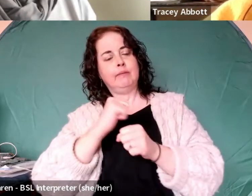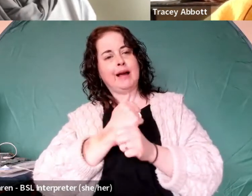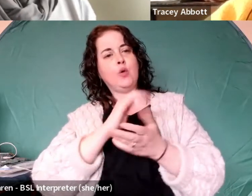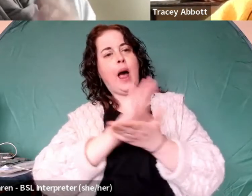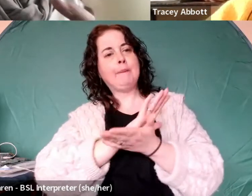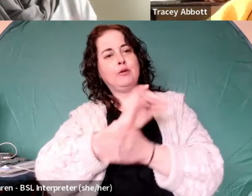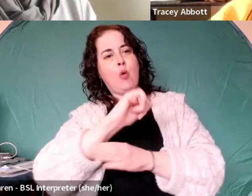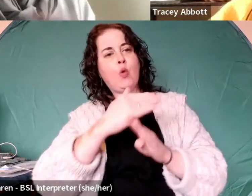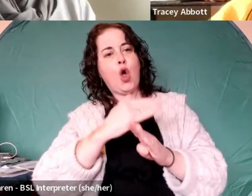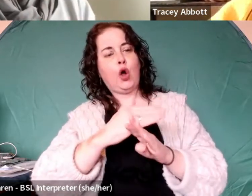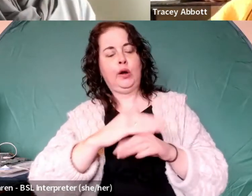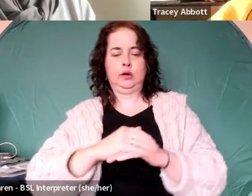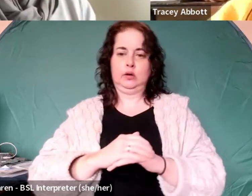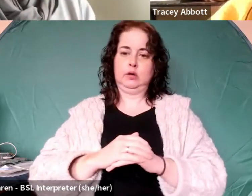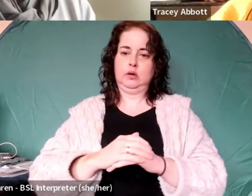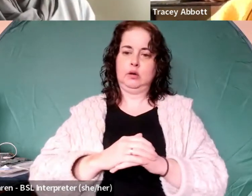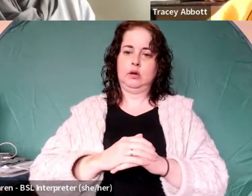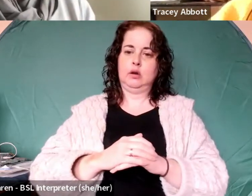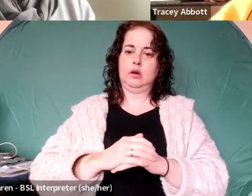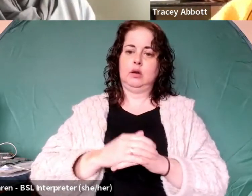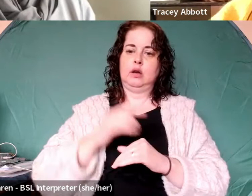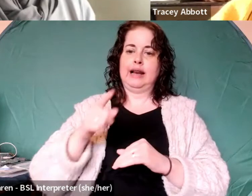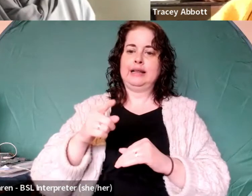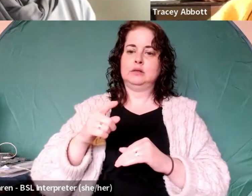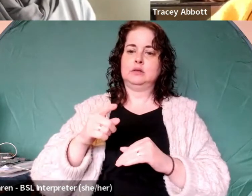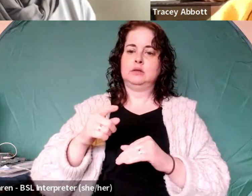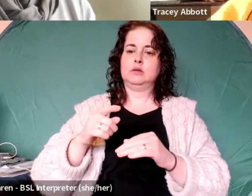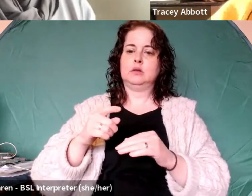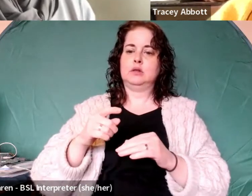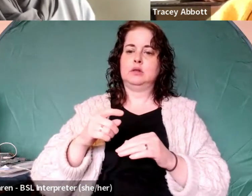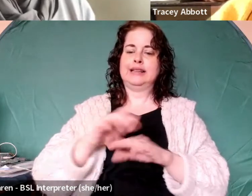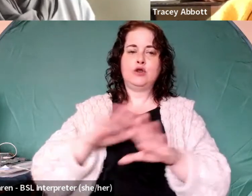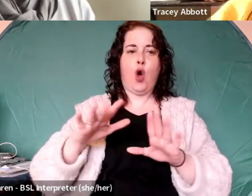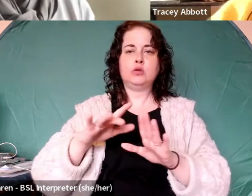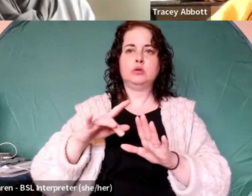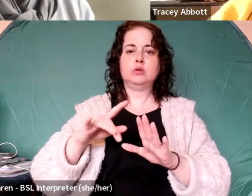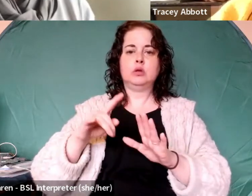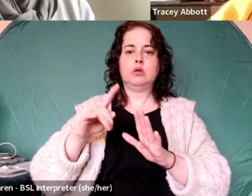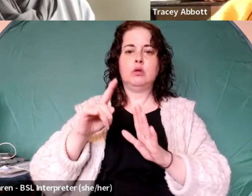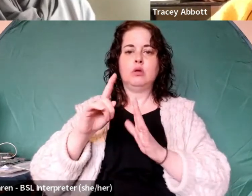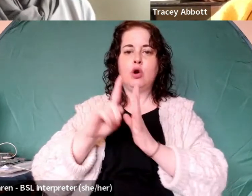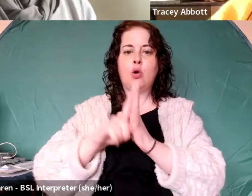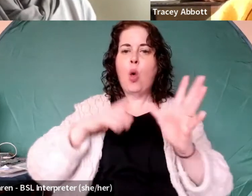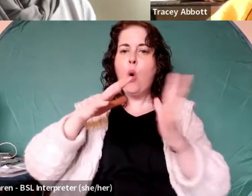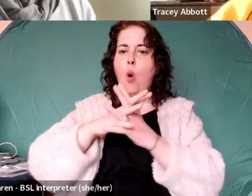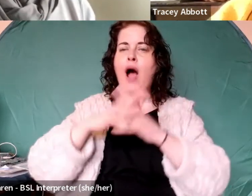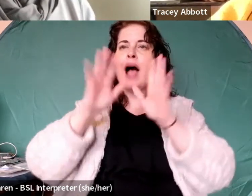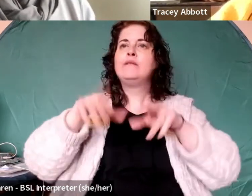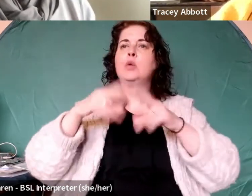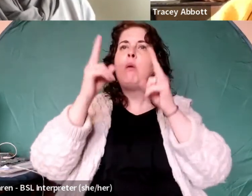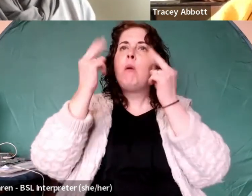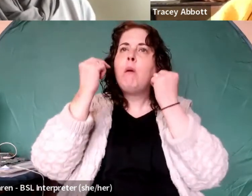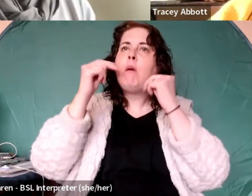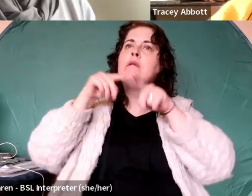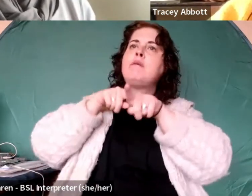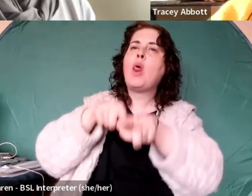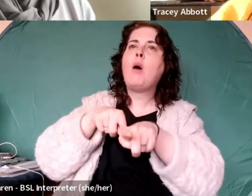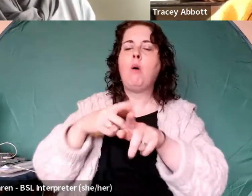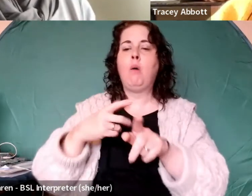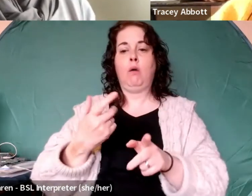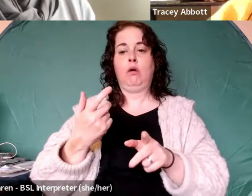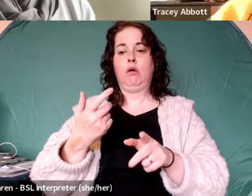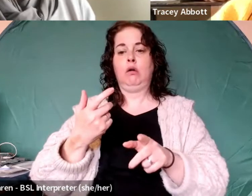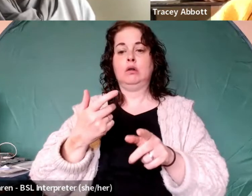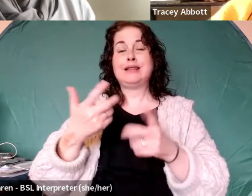think it's trying to get that across, that it's not a legislative compliance issue. It's how do we get people